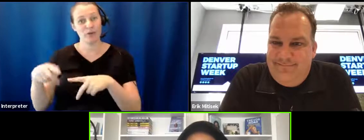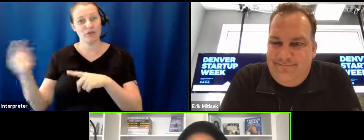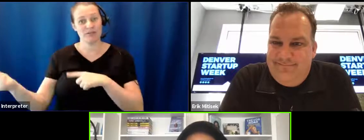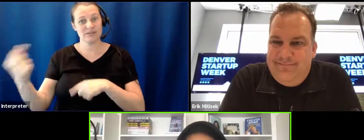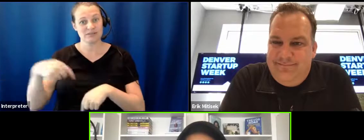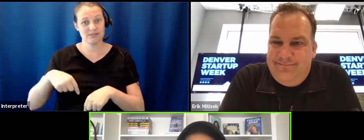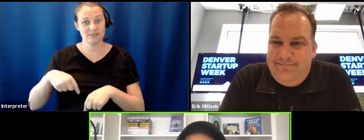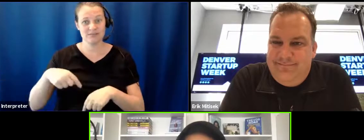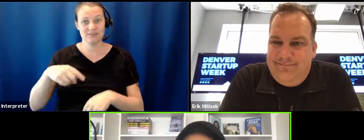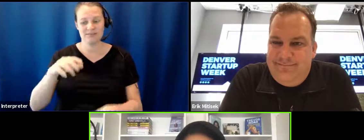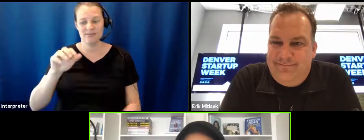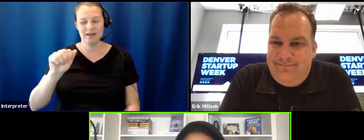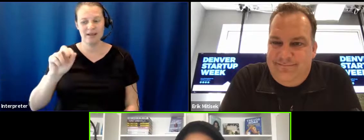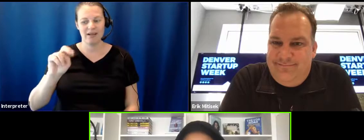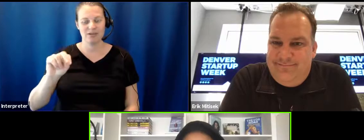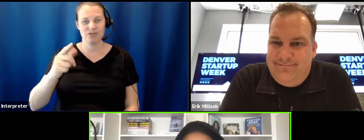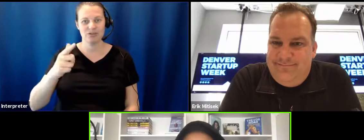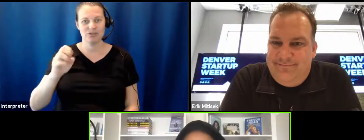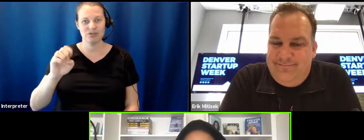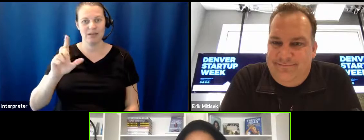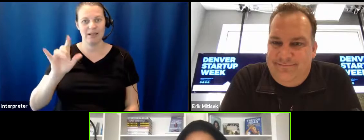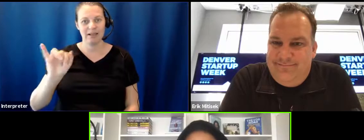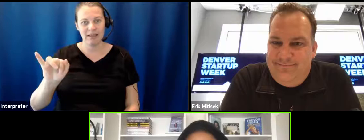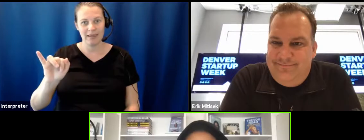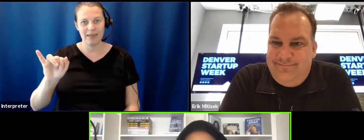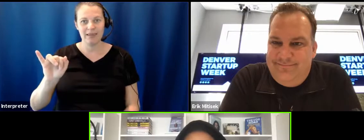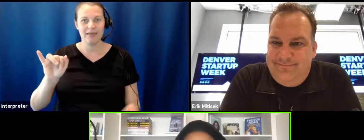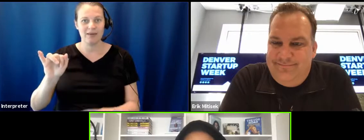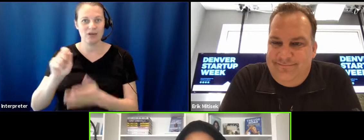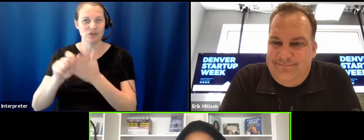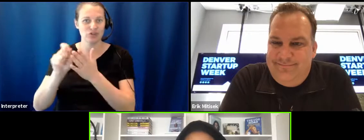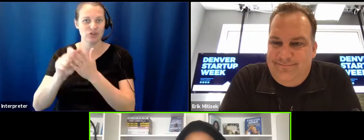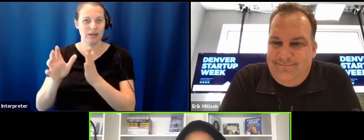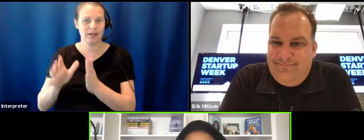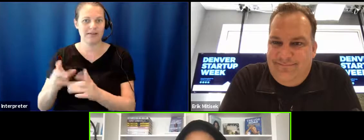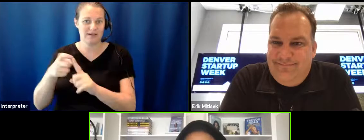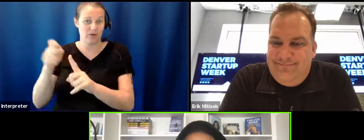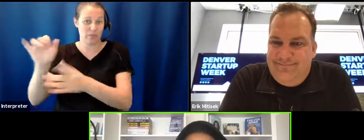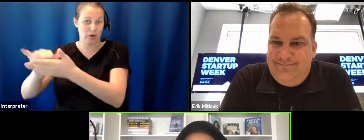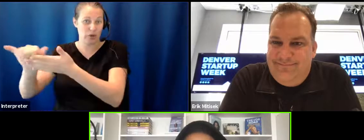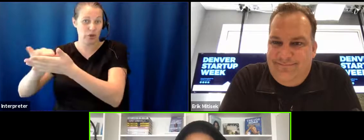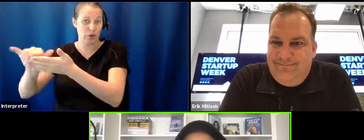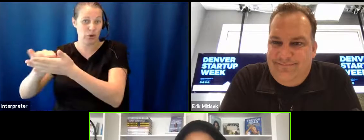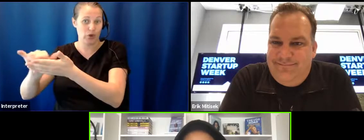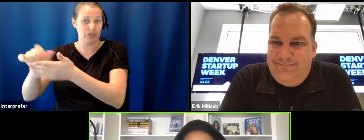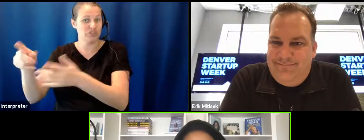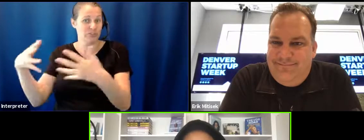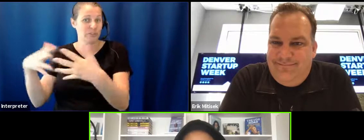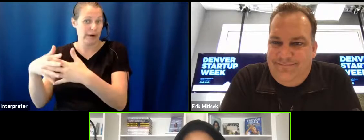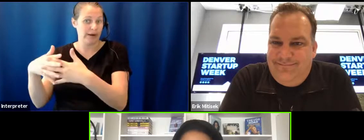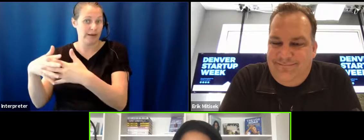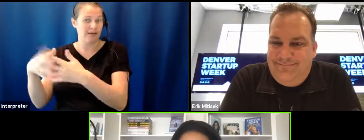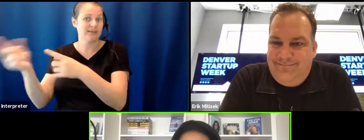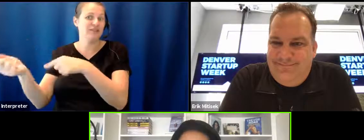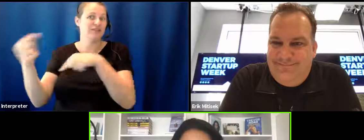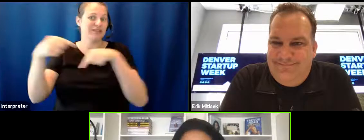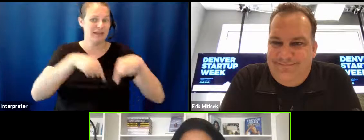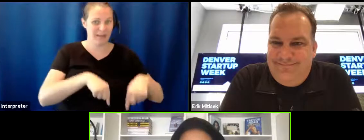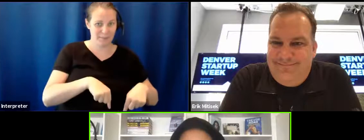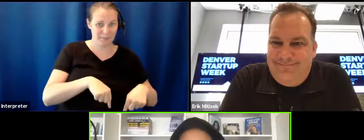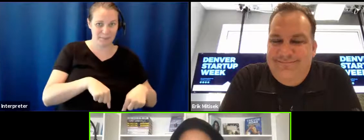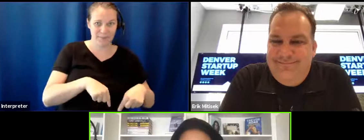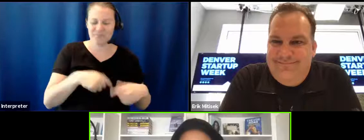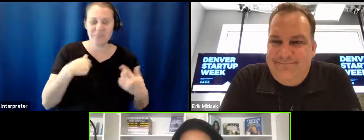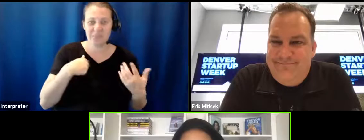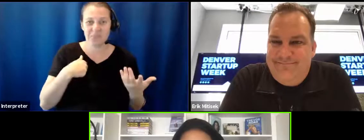this journalist out to LA from New York, and she was pregnant. And I didn't think anything of